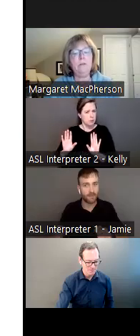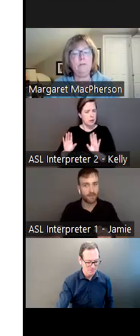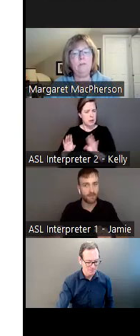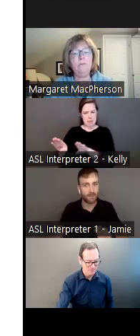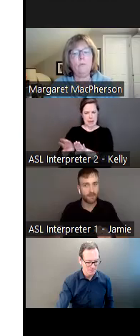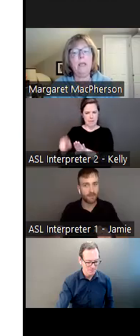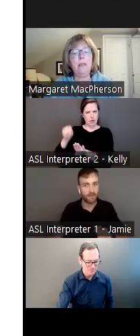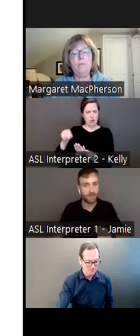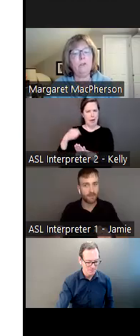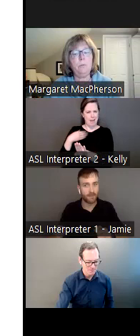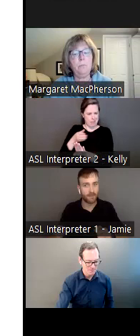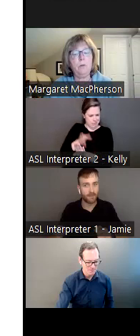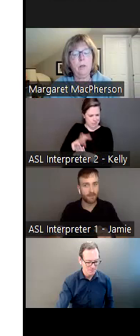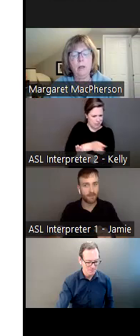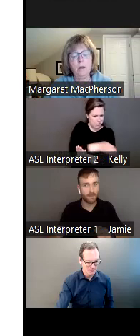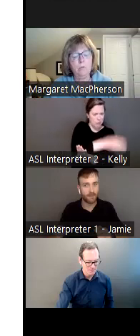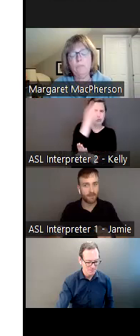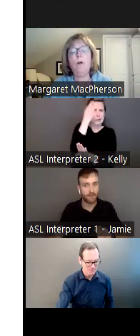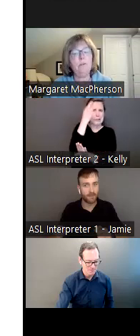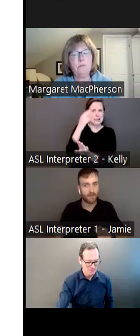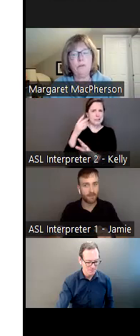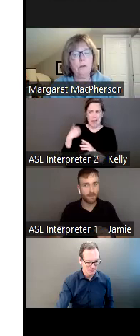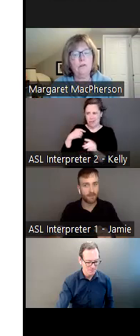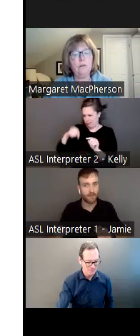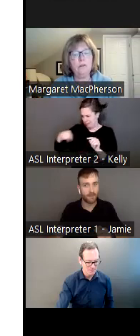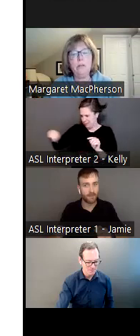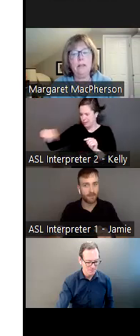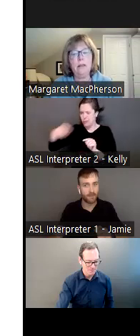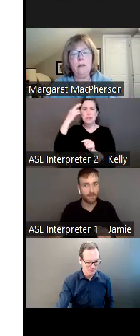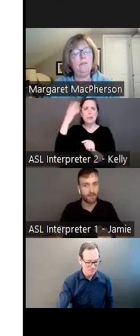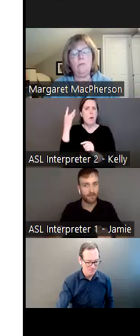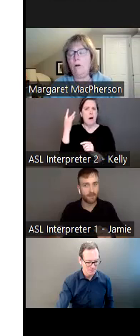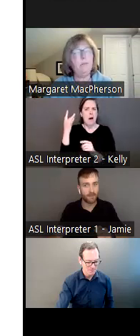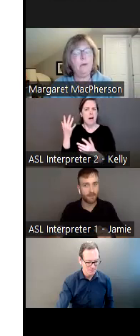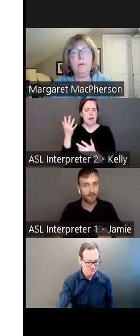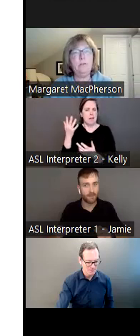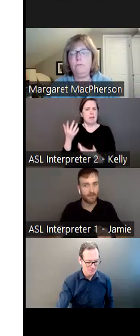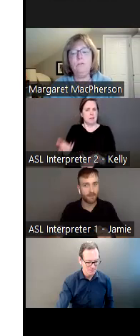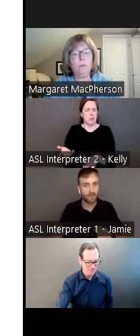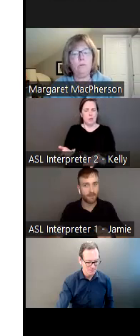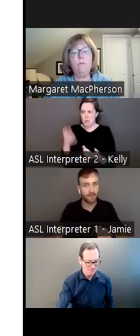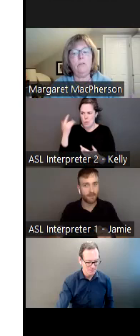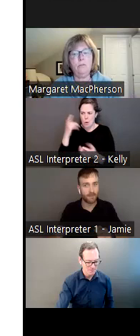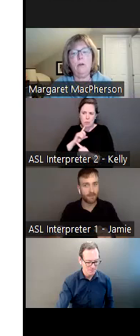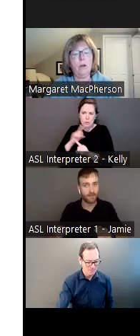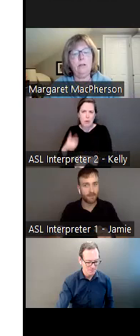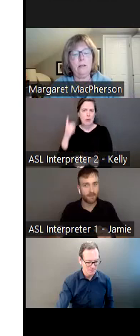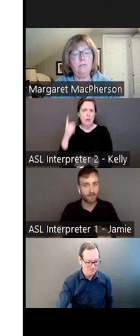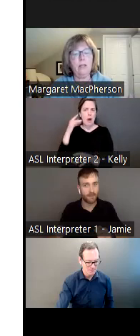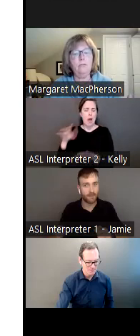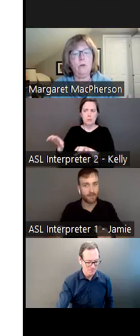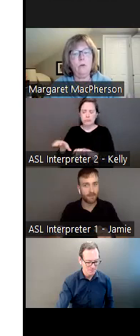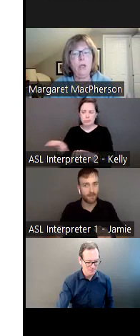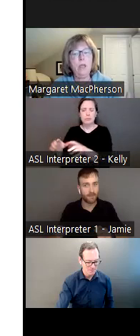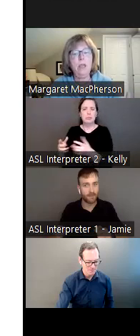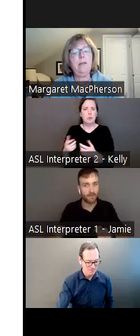always reasons for the ways in which people respond to situations, and that it's almost always invisible to us what it is.